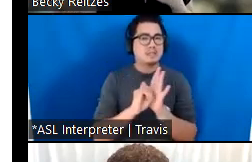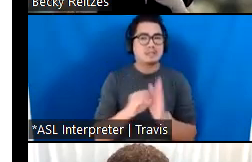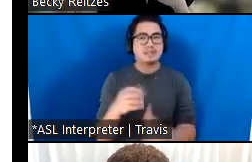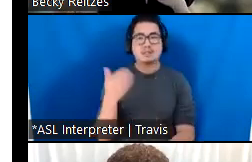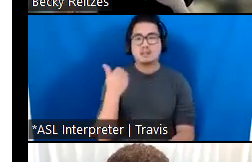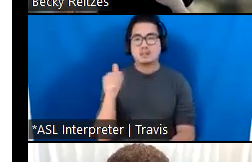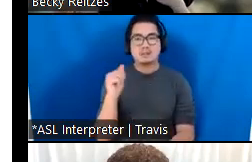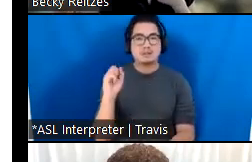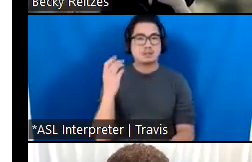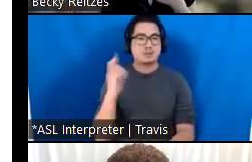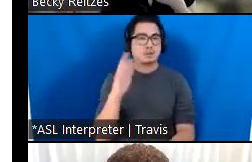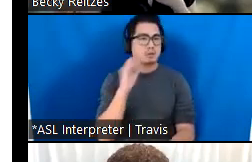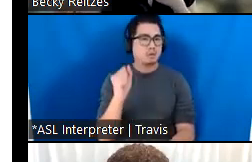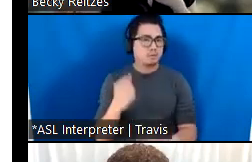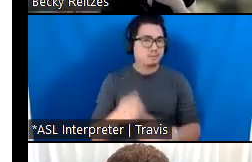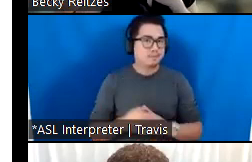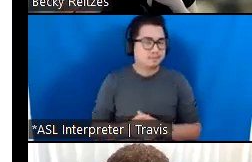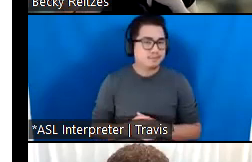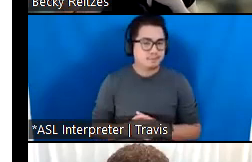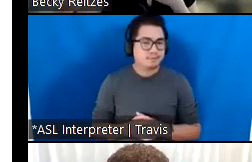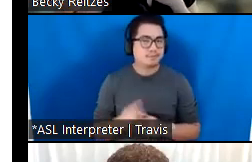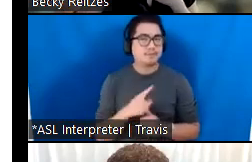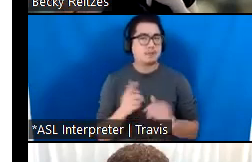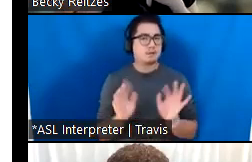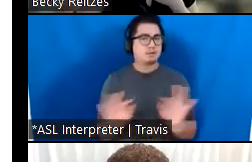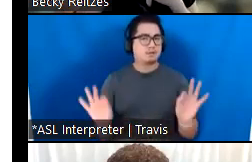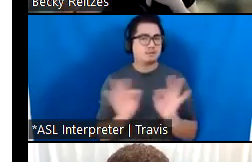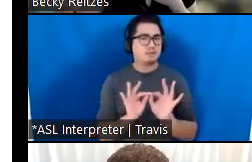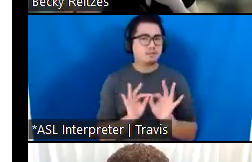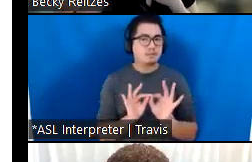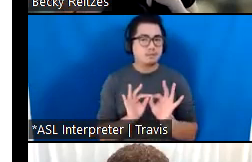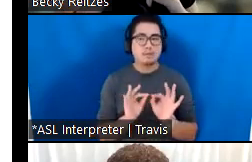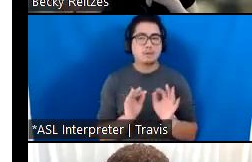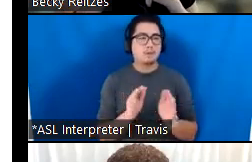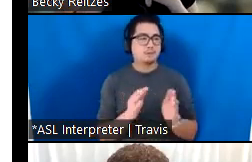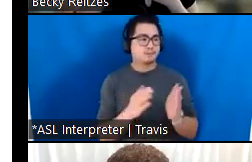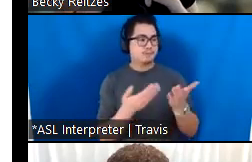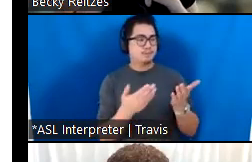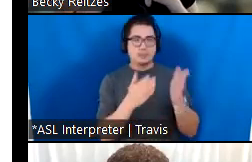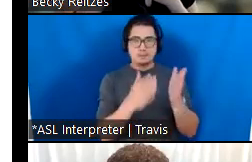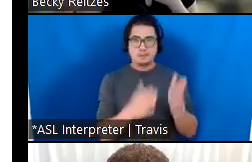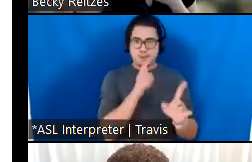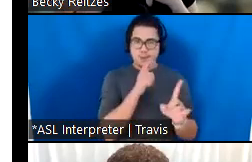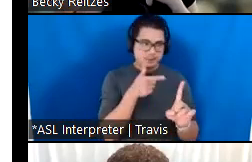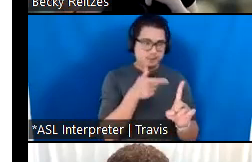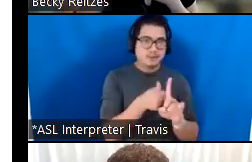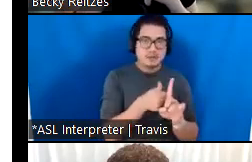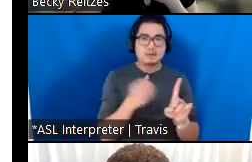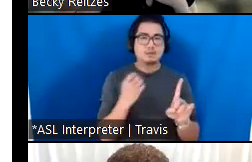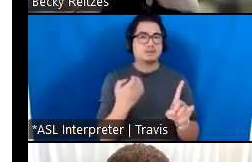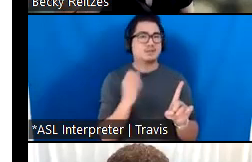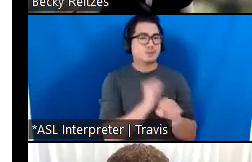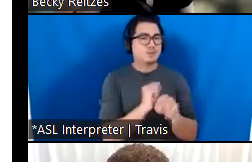strayed from the feds. Super important that folks who are sex workers of any sexual orientation or gender identity get